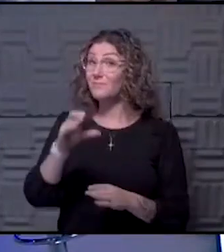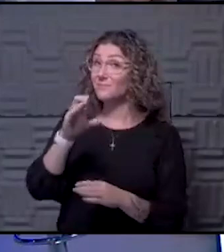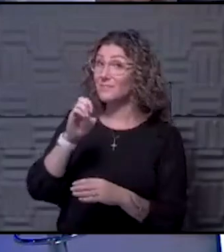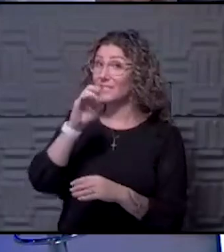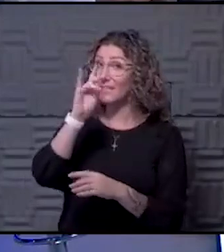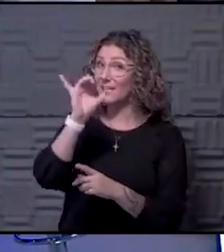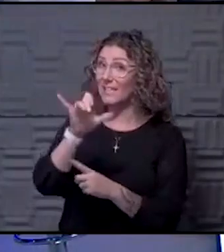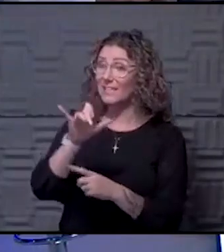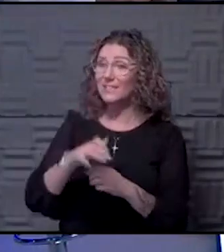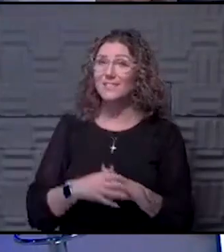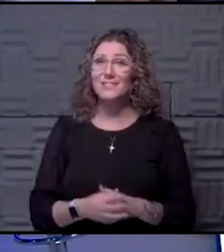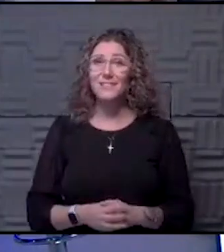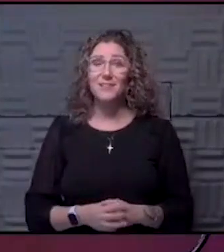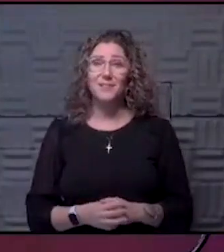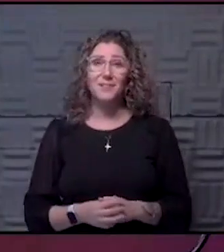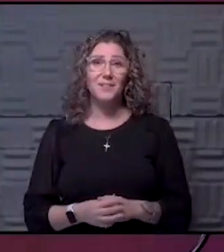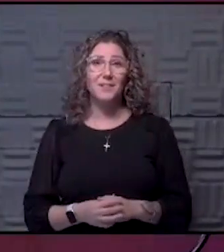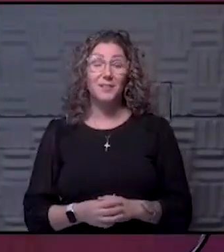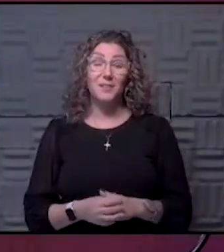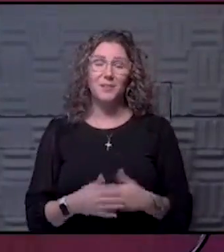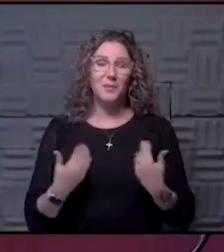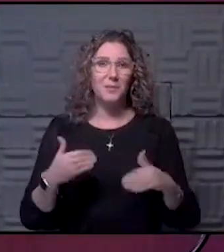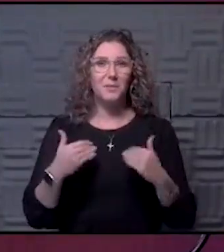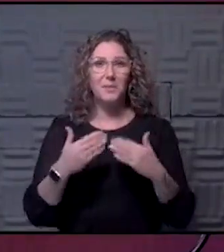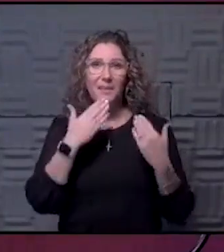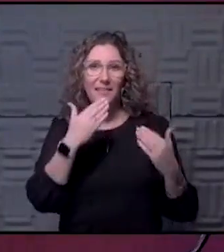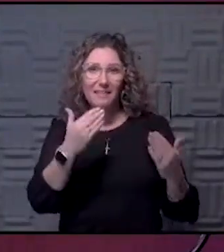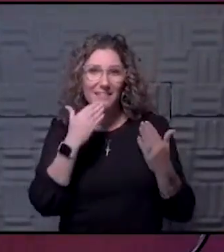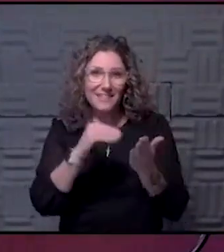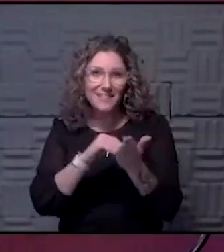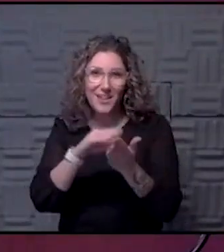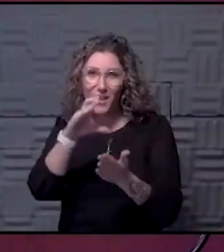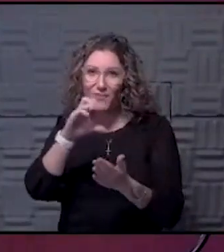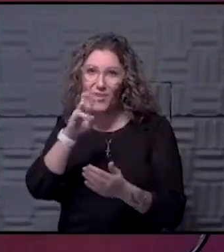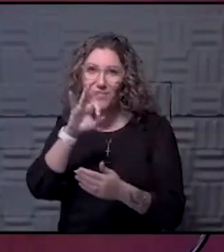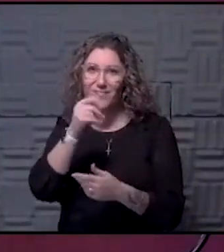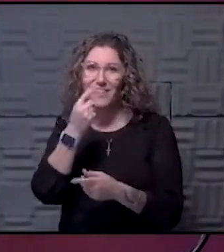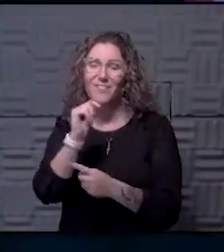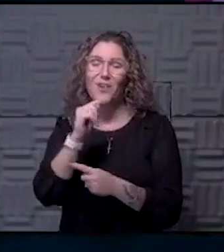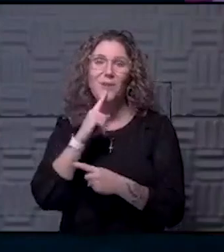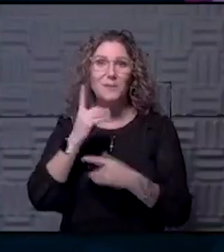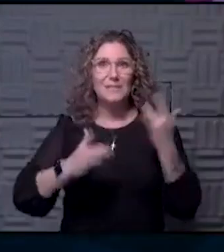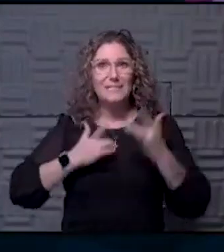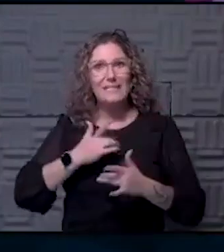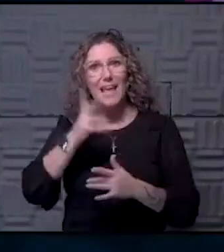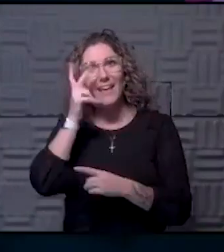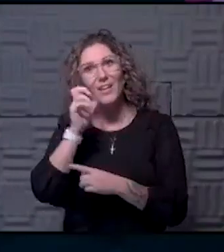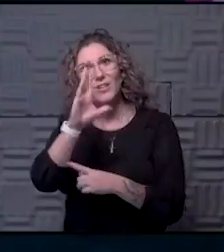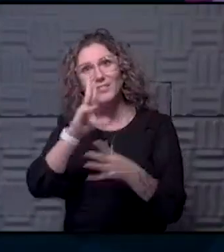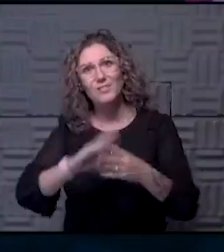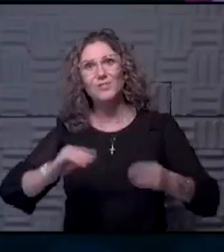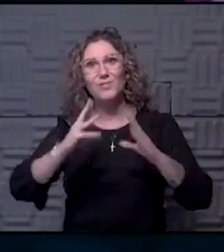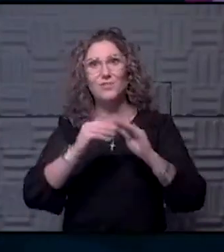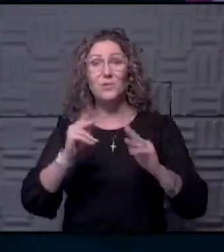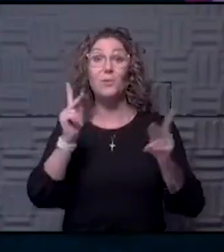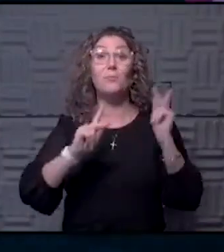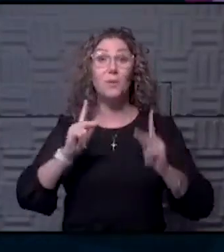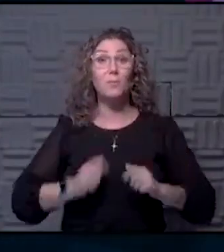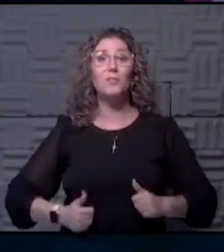Casey? Final thoughts? Gosh, thanks, Dr. Comfort. I was excited to hear your story because I was like, great, so people do